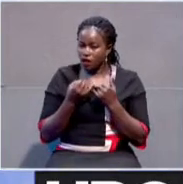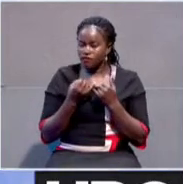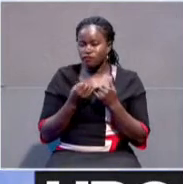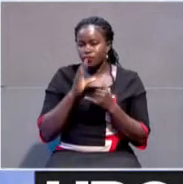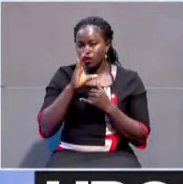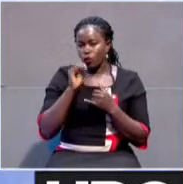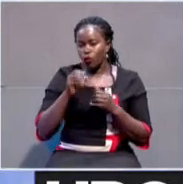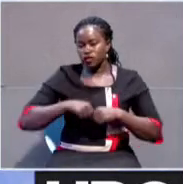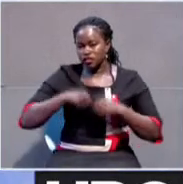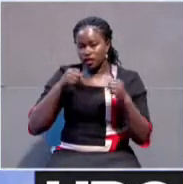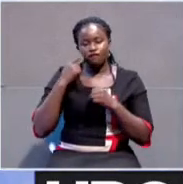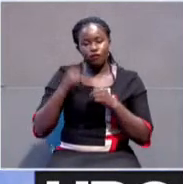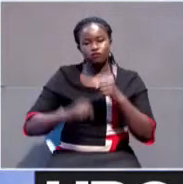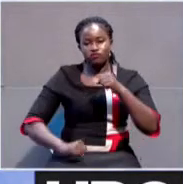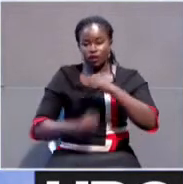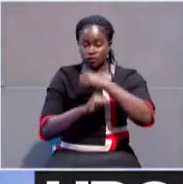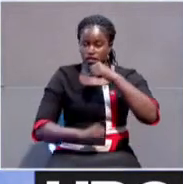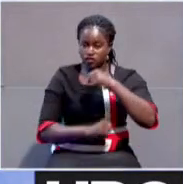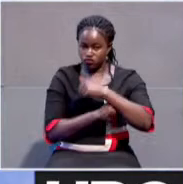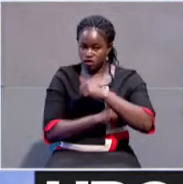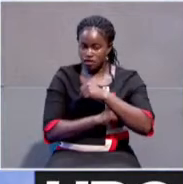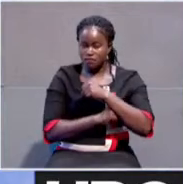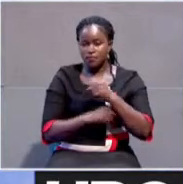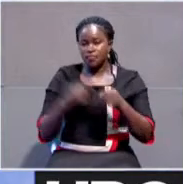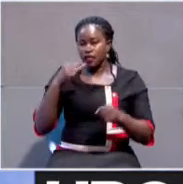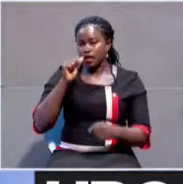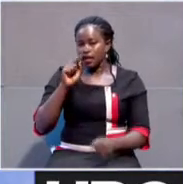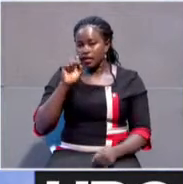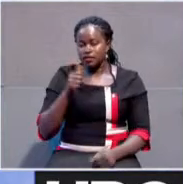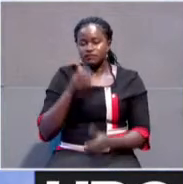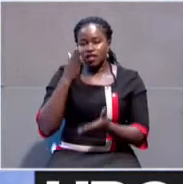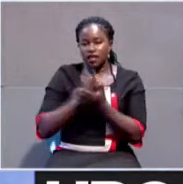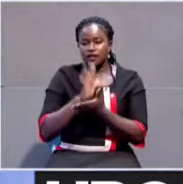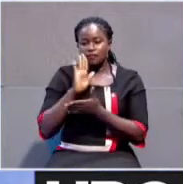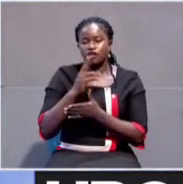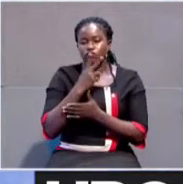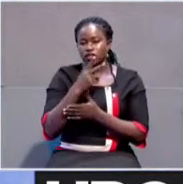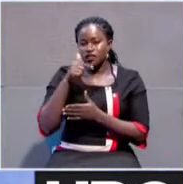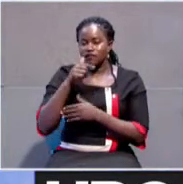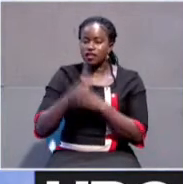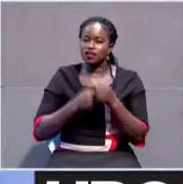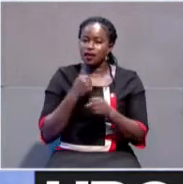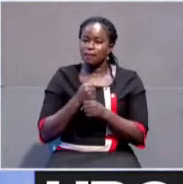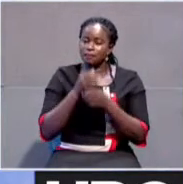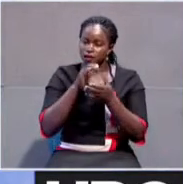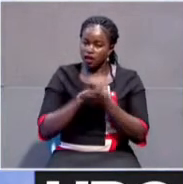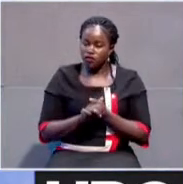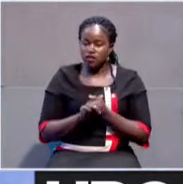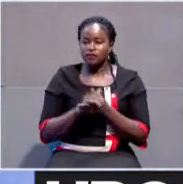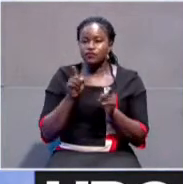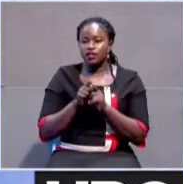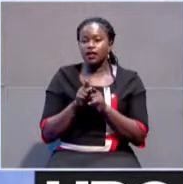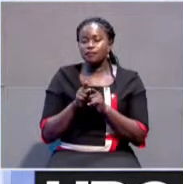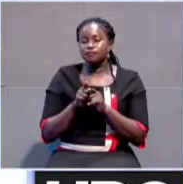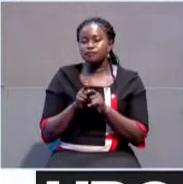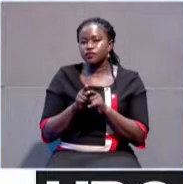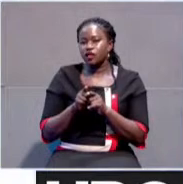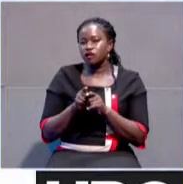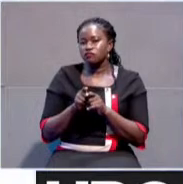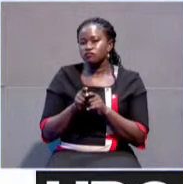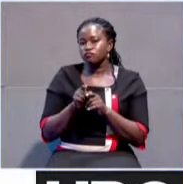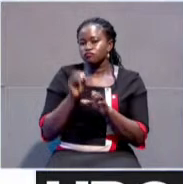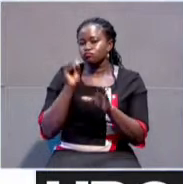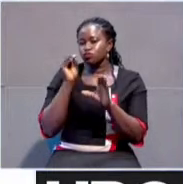the foundation, are ending their 27-year marriage, according to a statement posted on both their